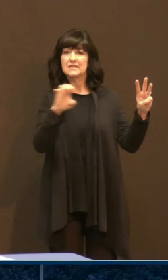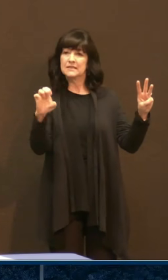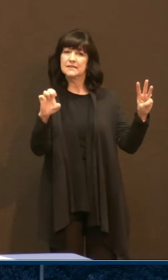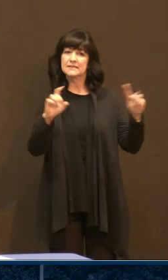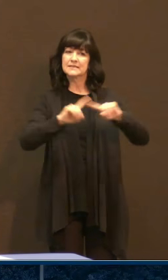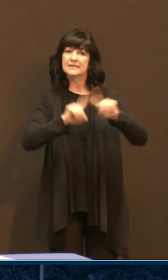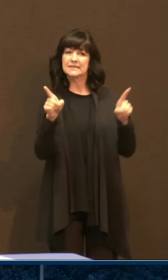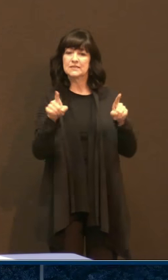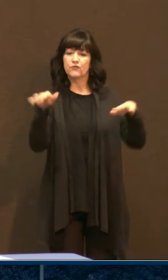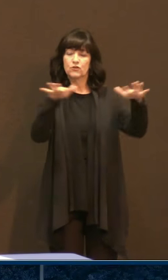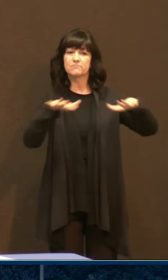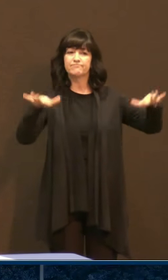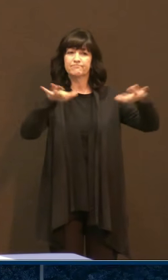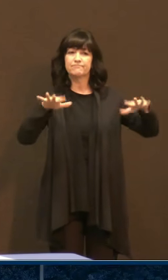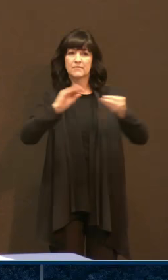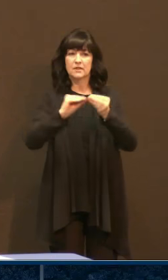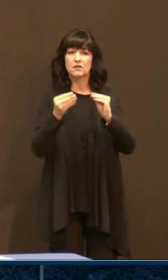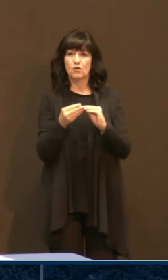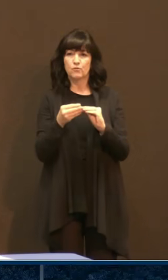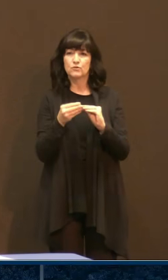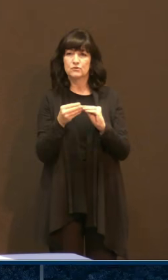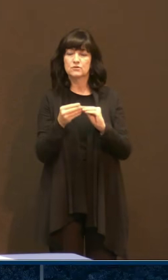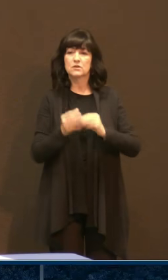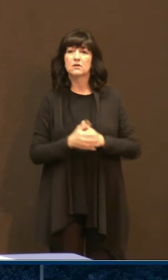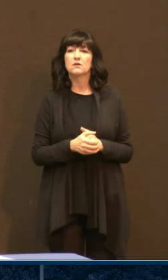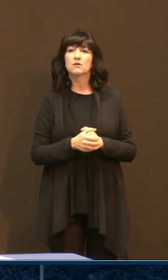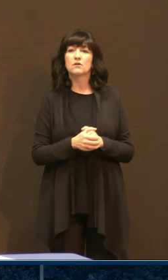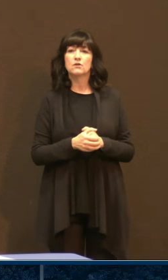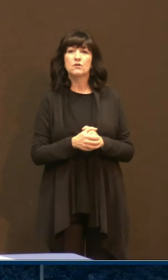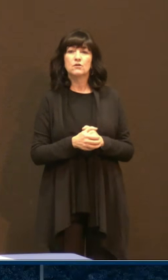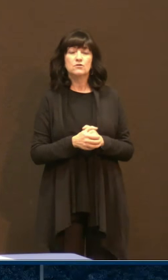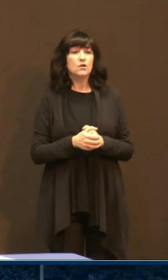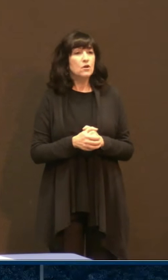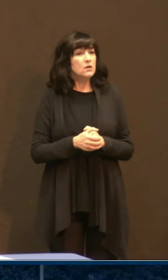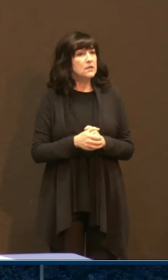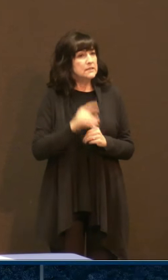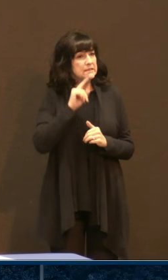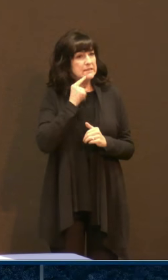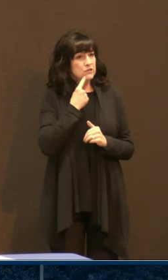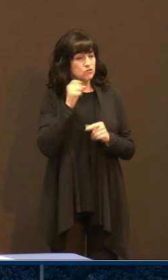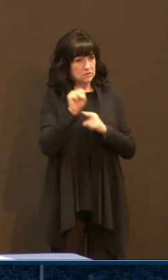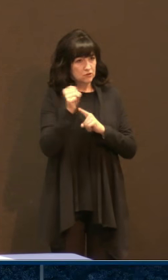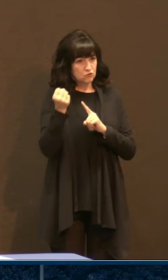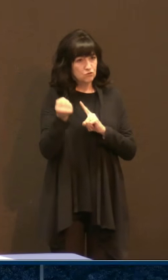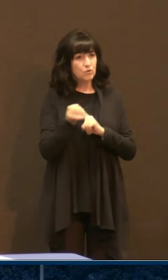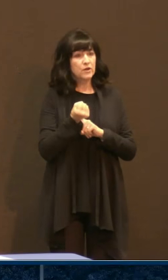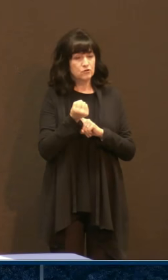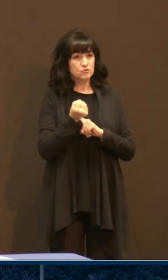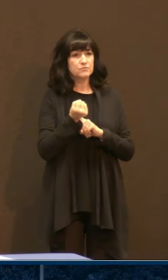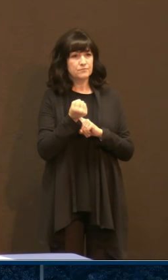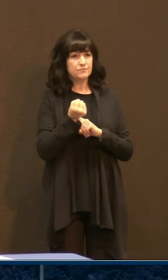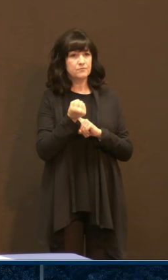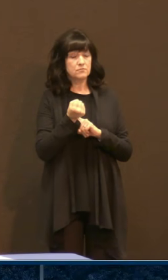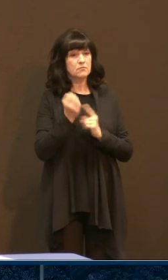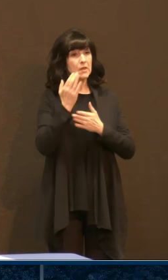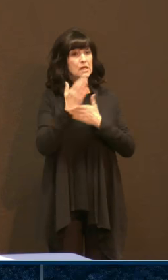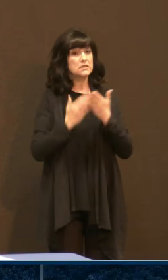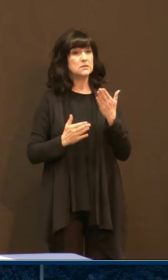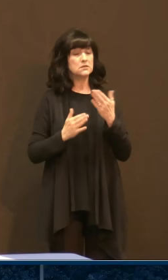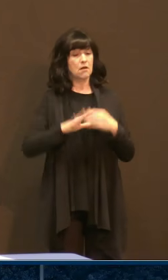serious situation, and as we look at statewide, a bit of a flattening in some of the